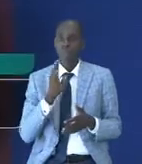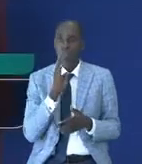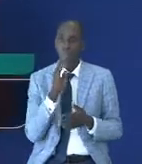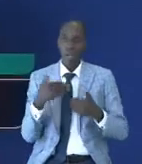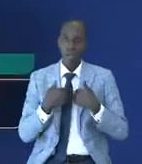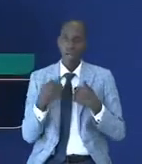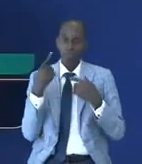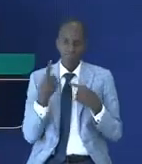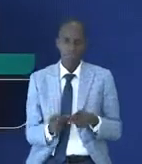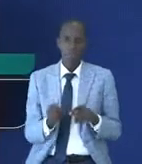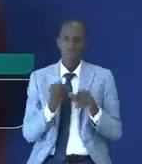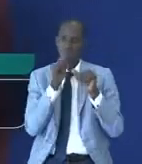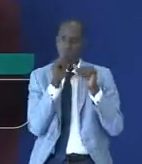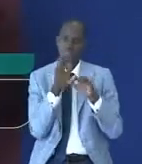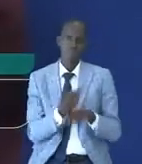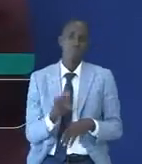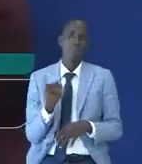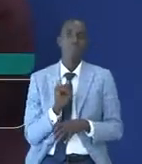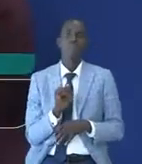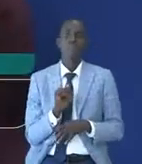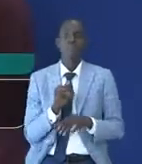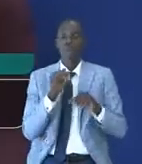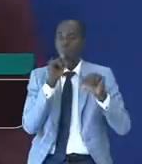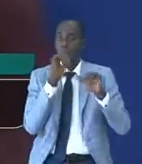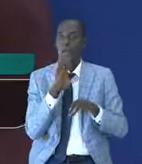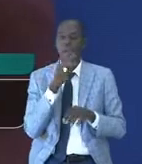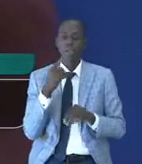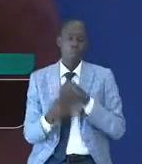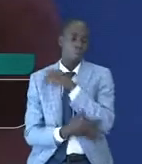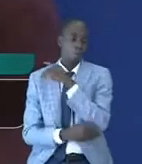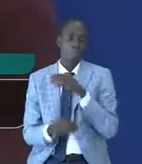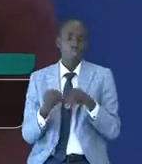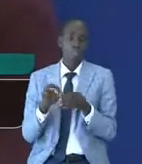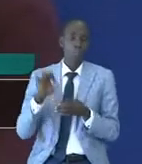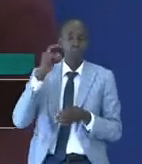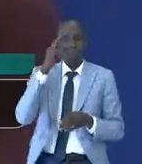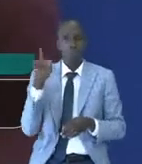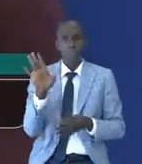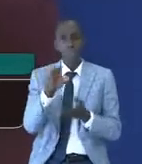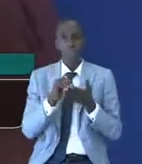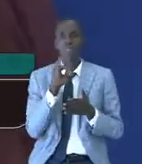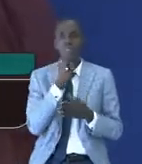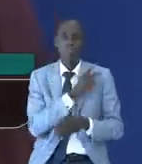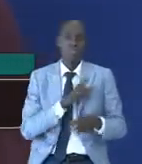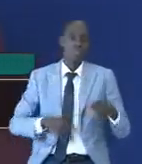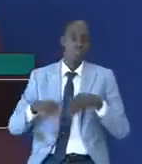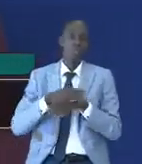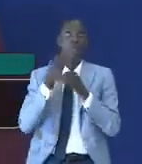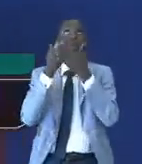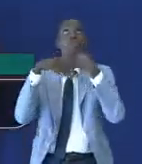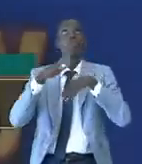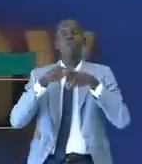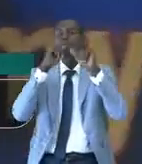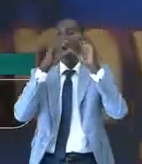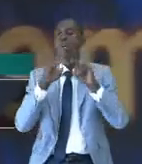of Jesus. Blessed are the poor in spirit. Theirs is the kingdom of heaven. Blessed